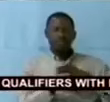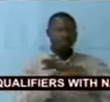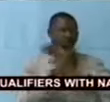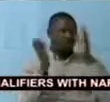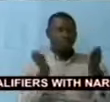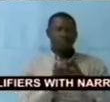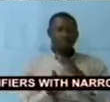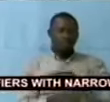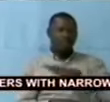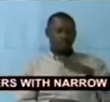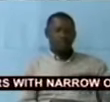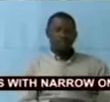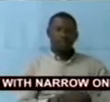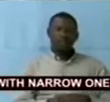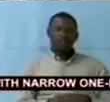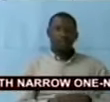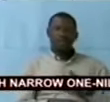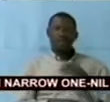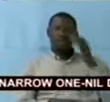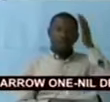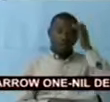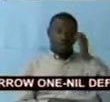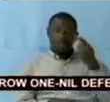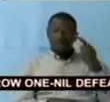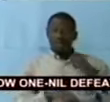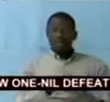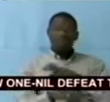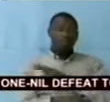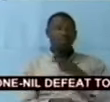I hope this time not 11 people in the car.